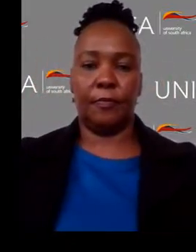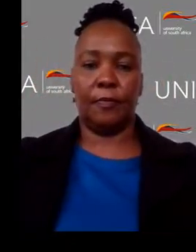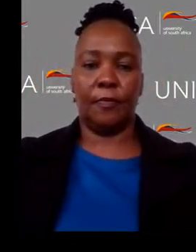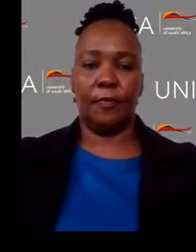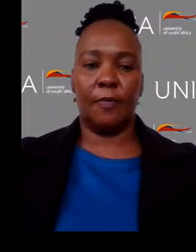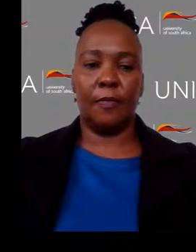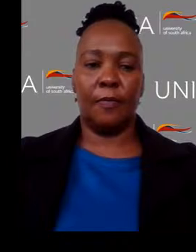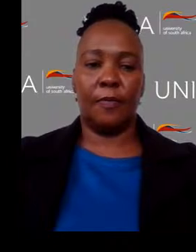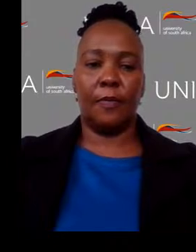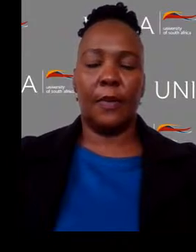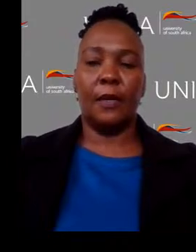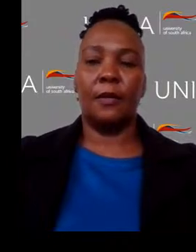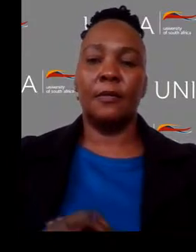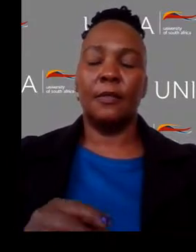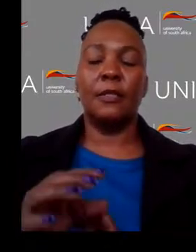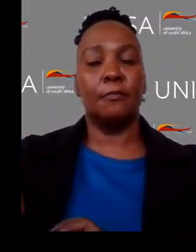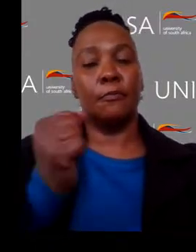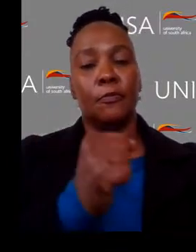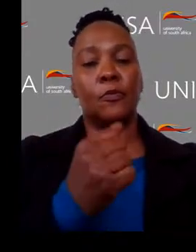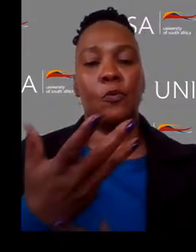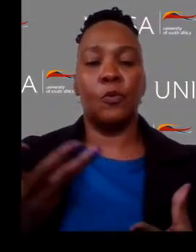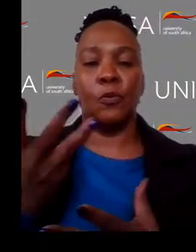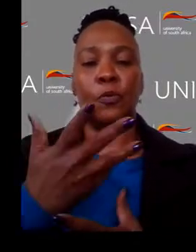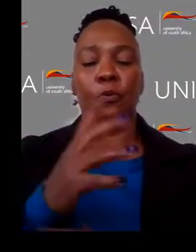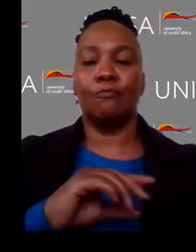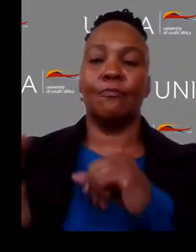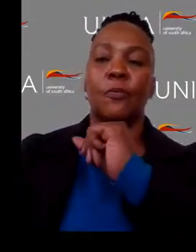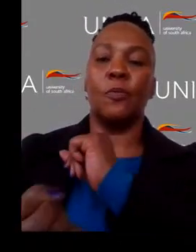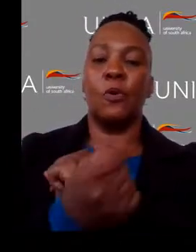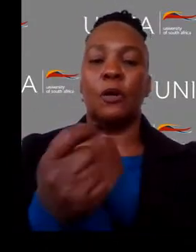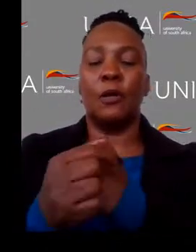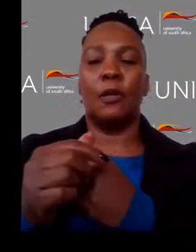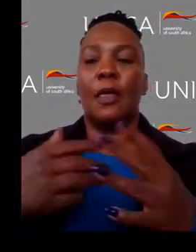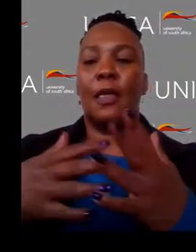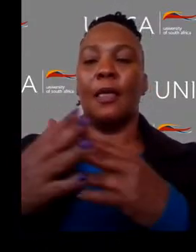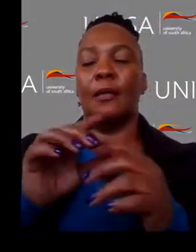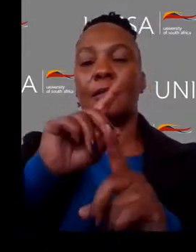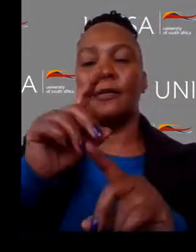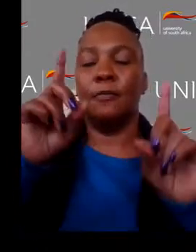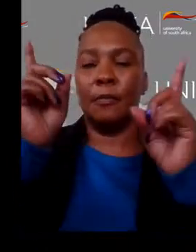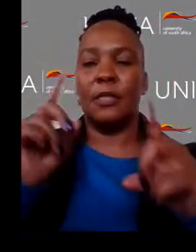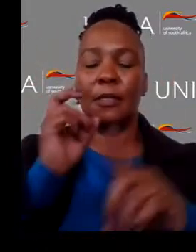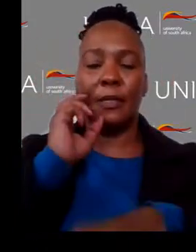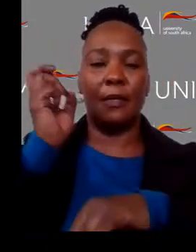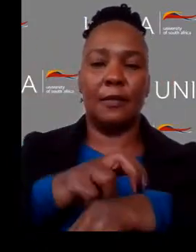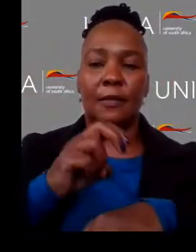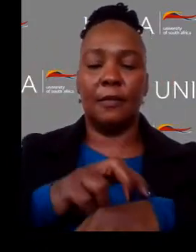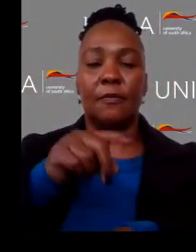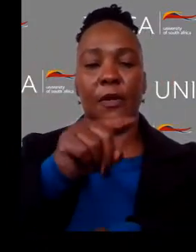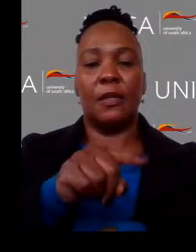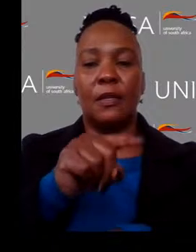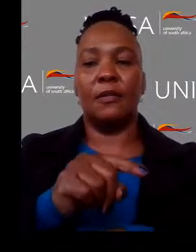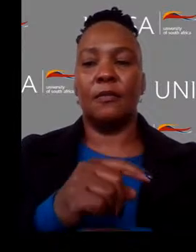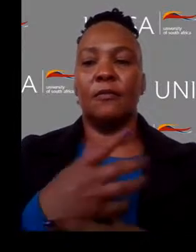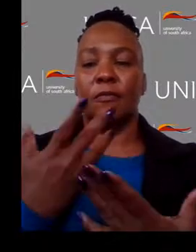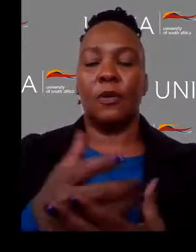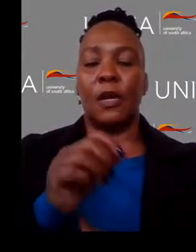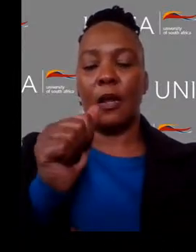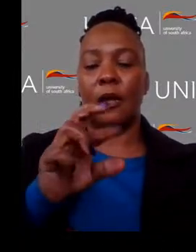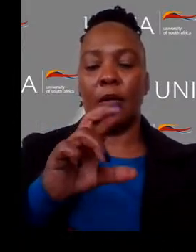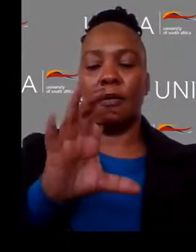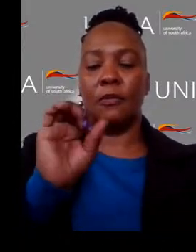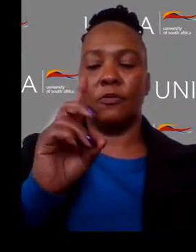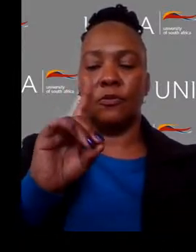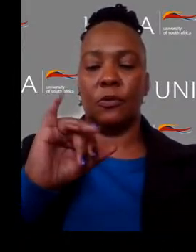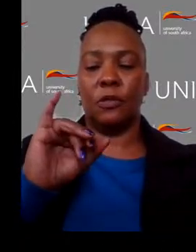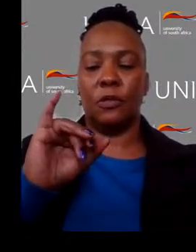So that brings us for what happens if you have any special needs. So for that, we've got the Oxford Centre, but